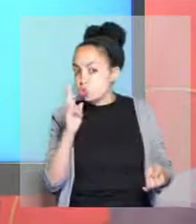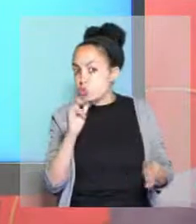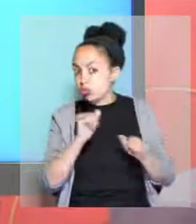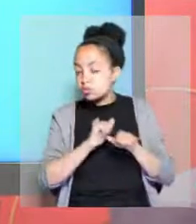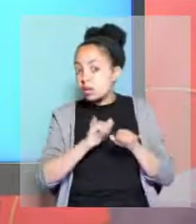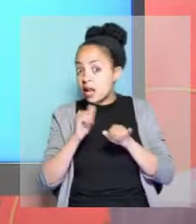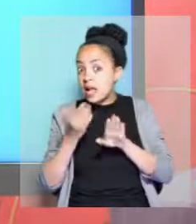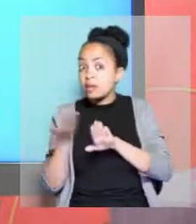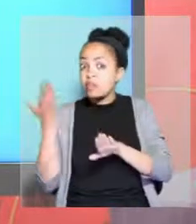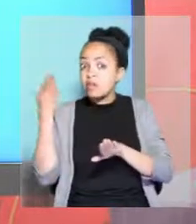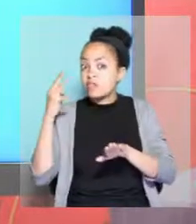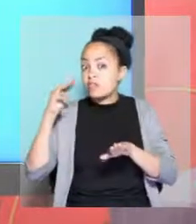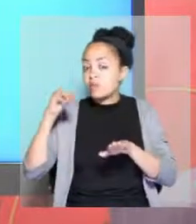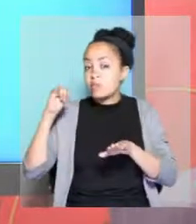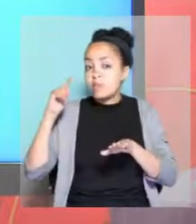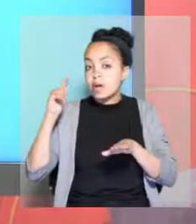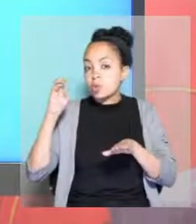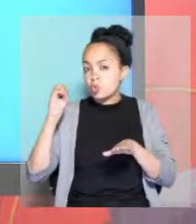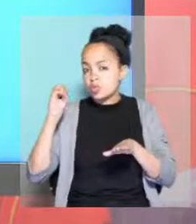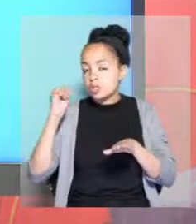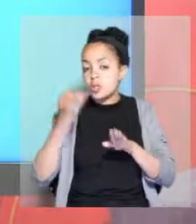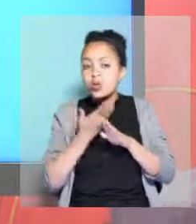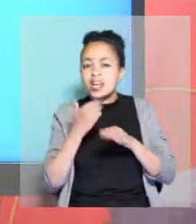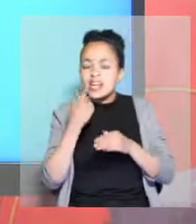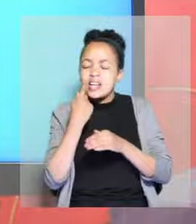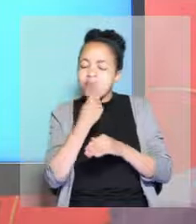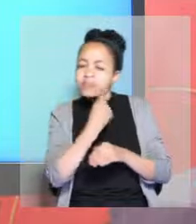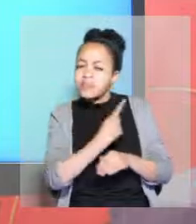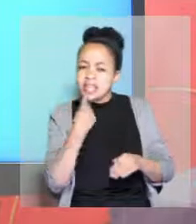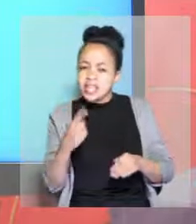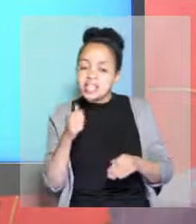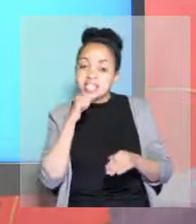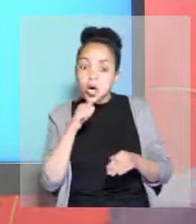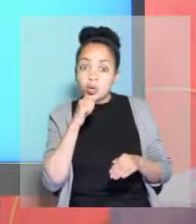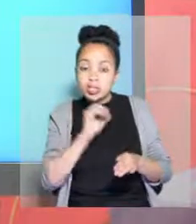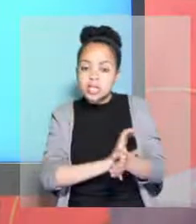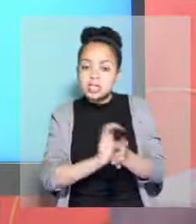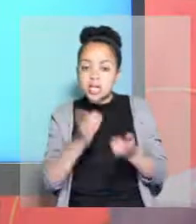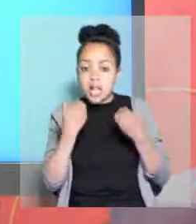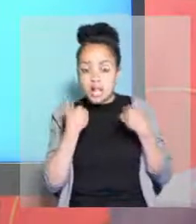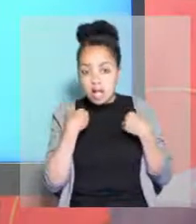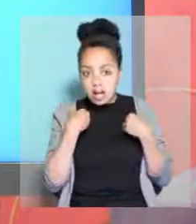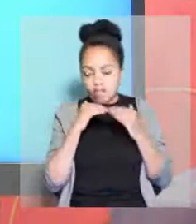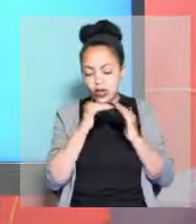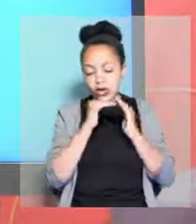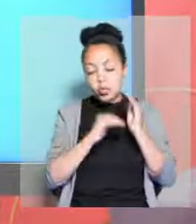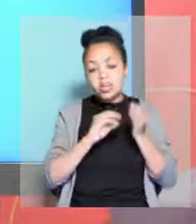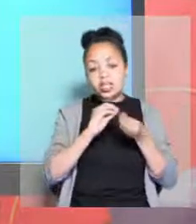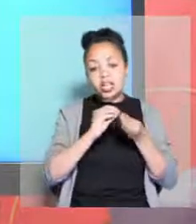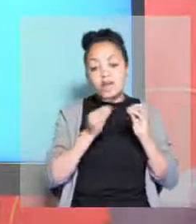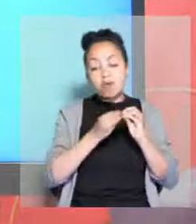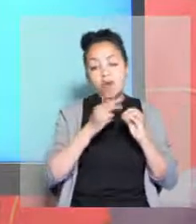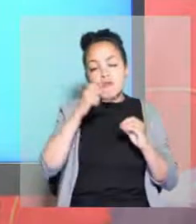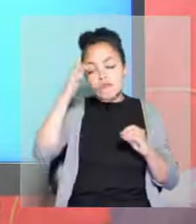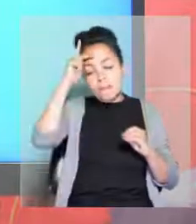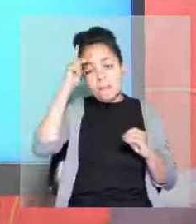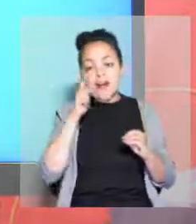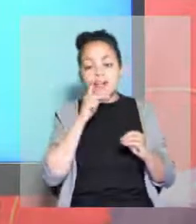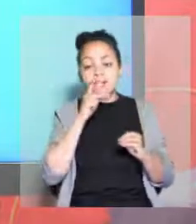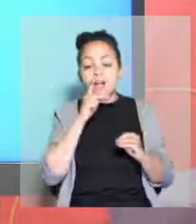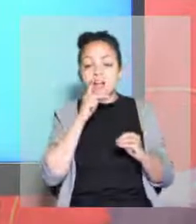like that of mitosis, where each daughter cell can have reduced the number of parental chromosome